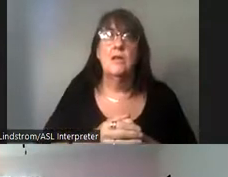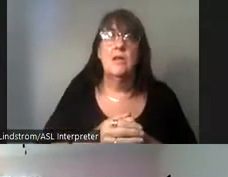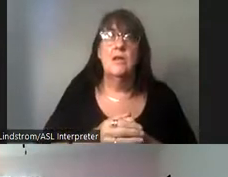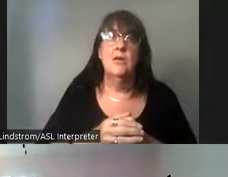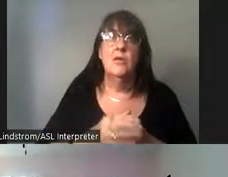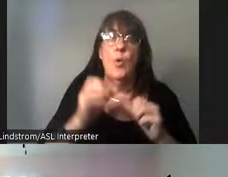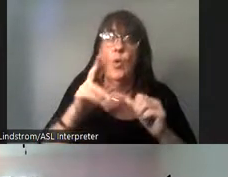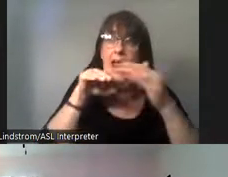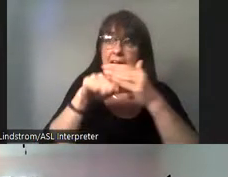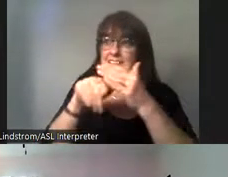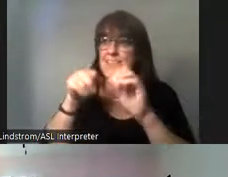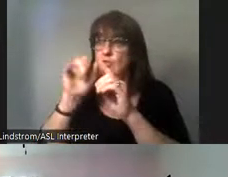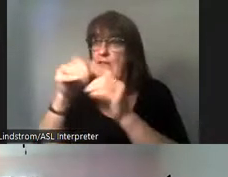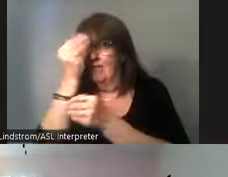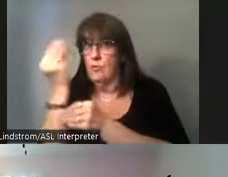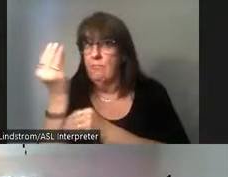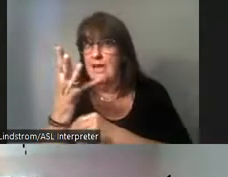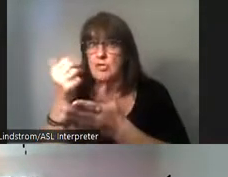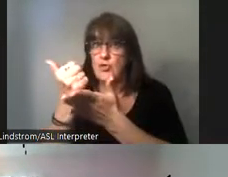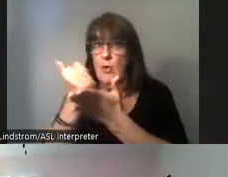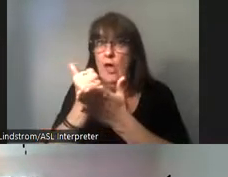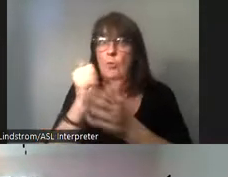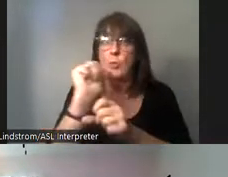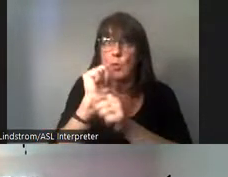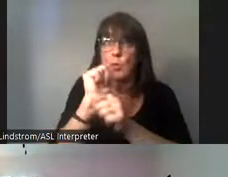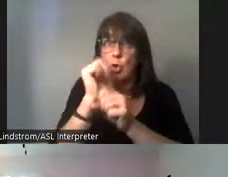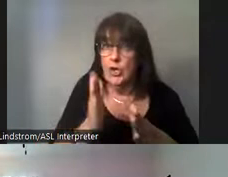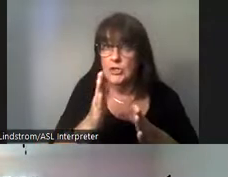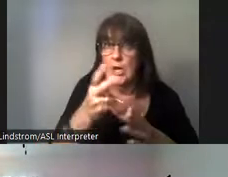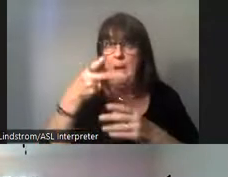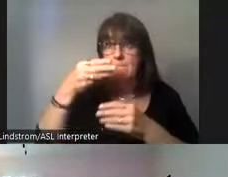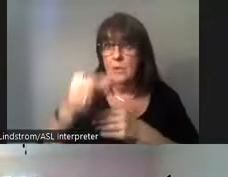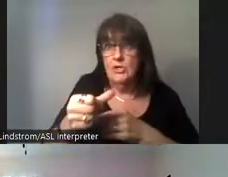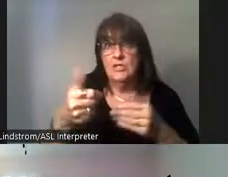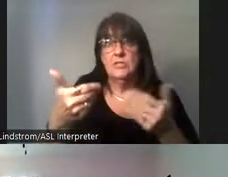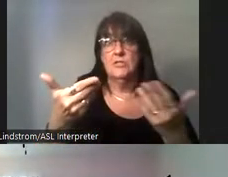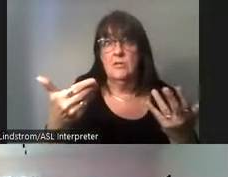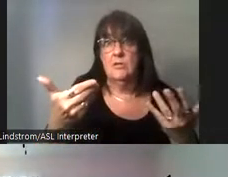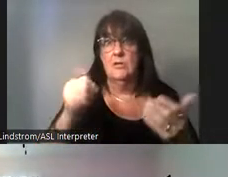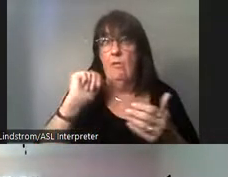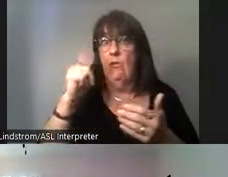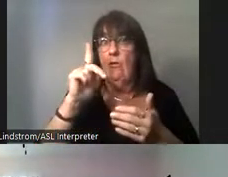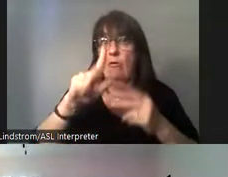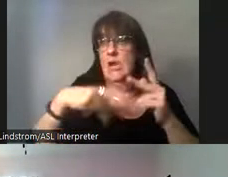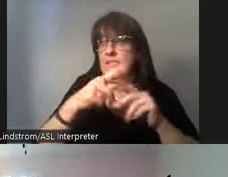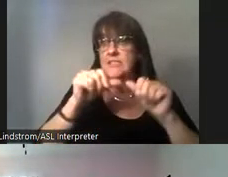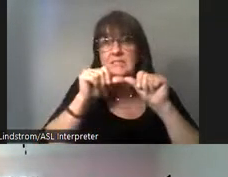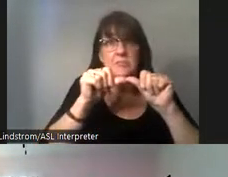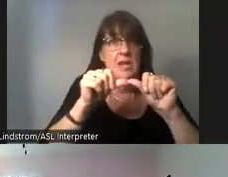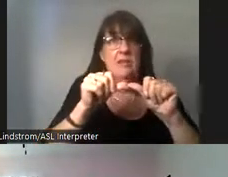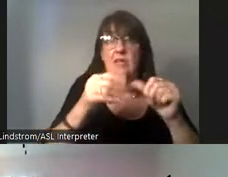access to that information to help the workforce members purchase goods that support all types of sustainability initiatives?